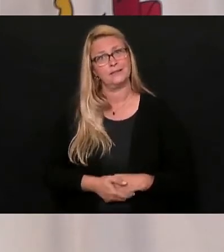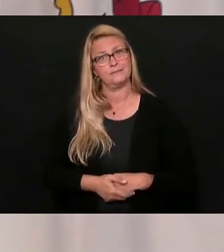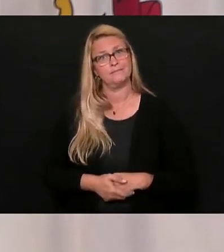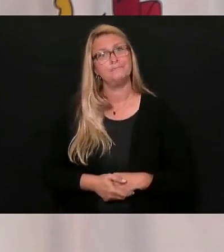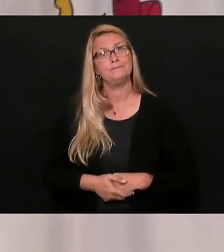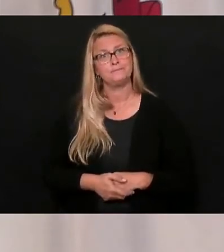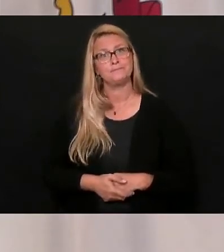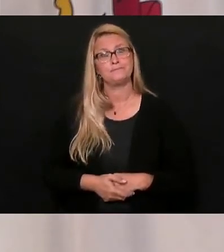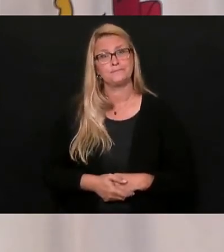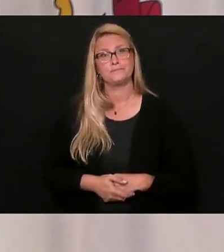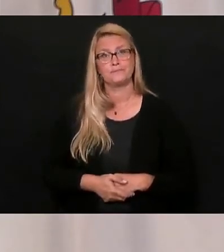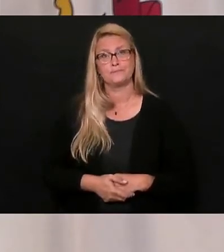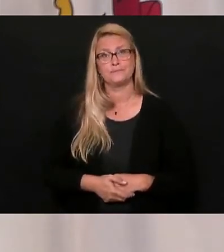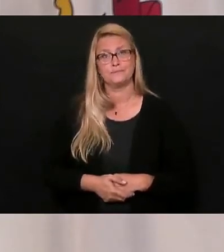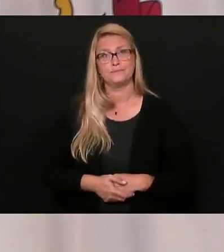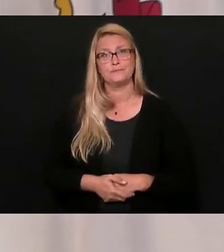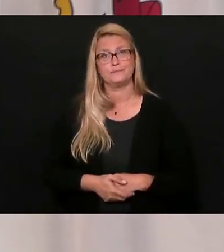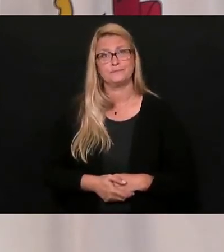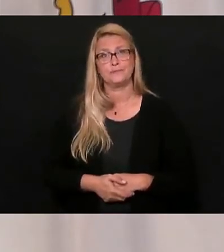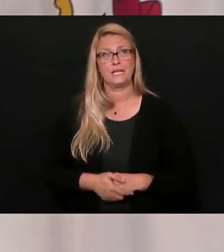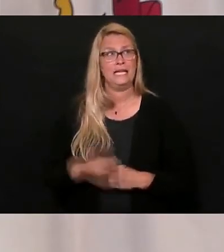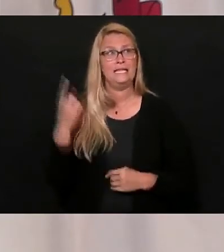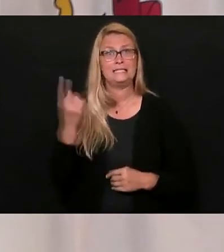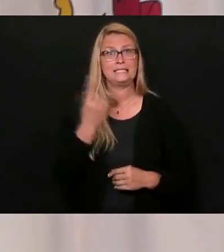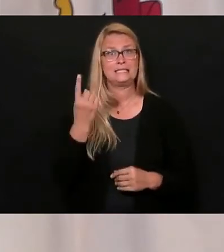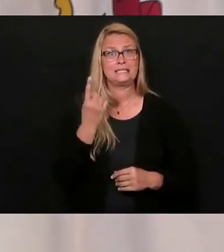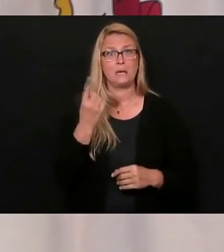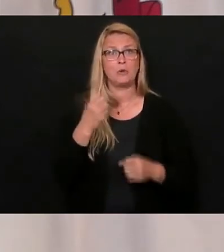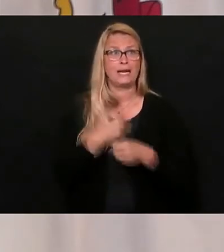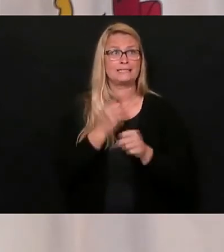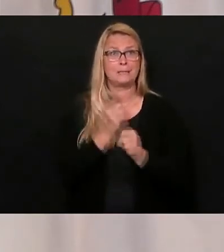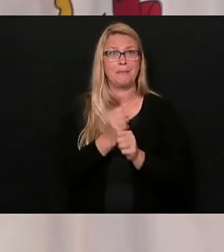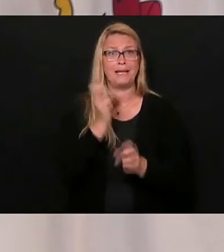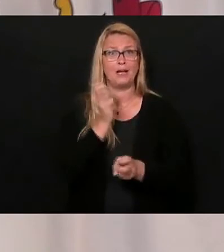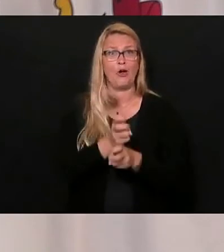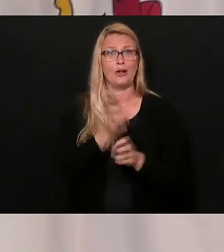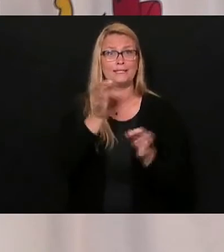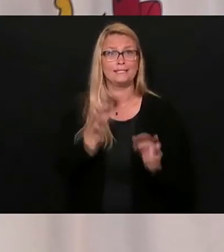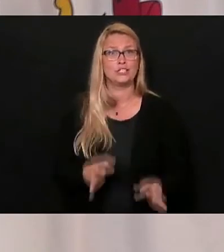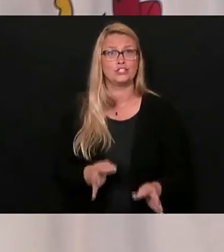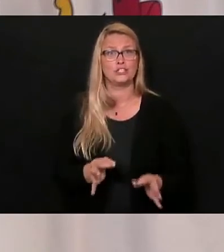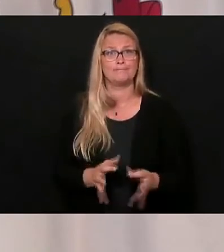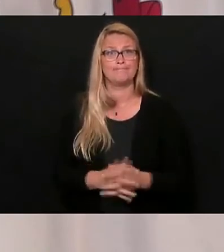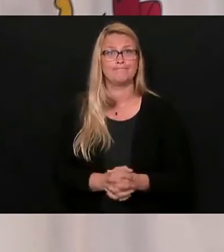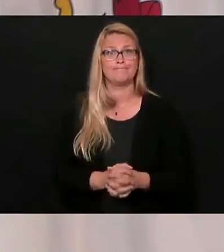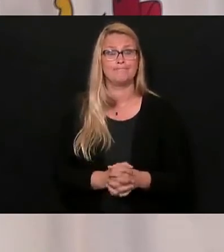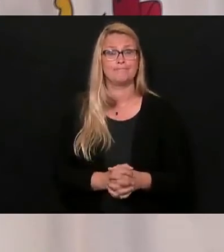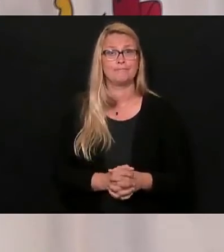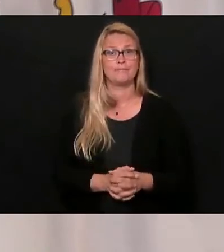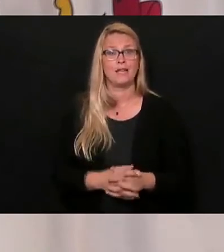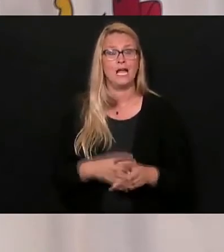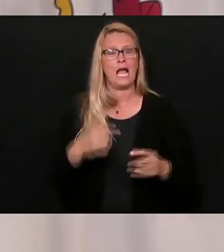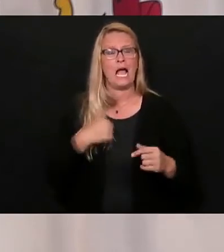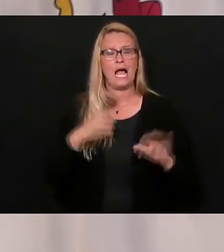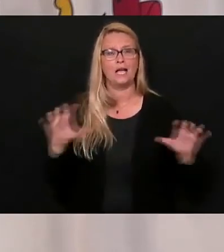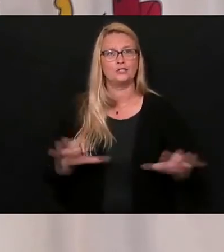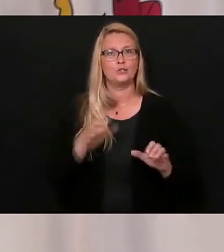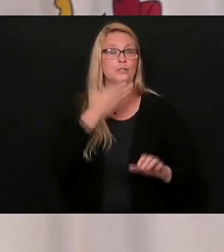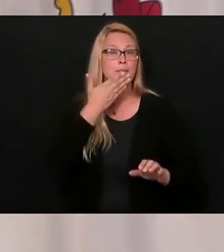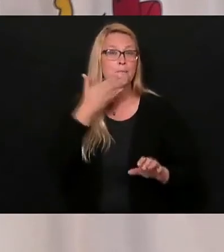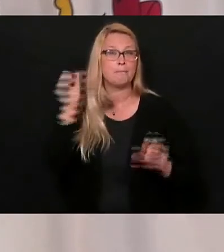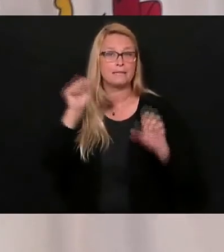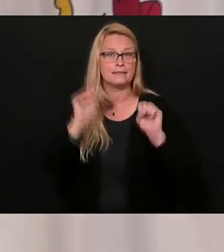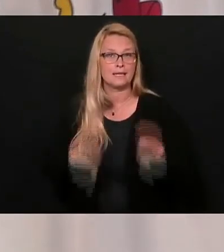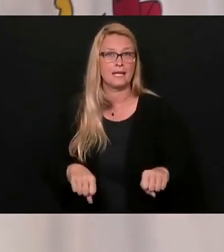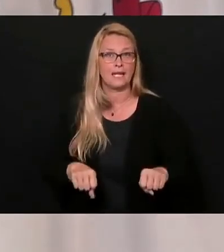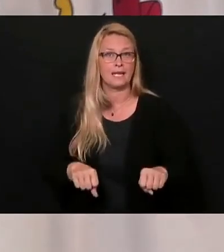Some way, somehow, somebody's got to make a tough decision. I take the very, very best that I can possibly take as far as